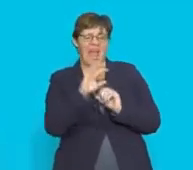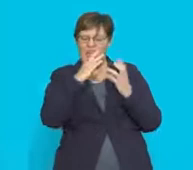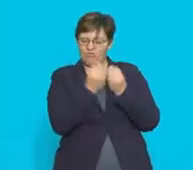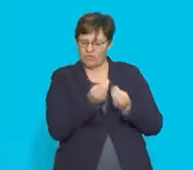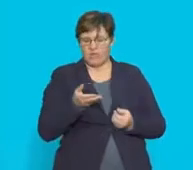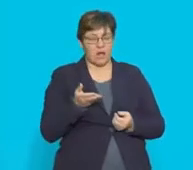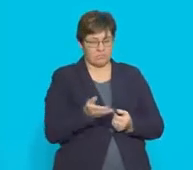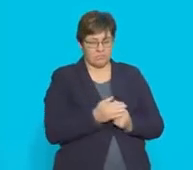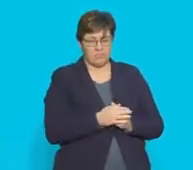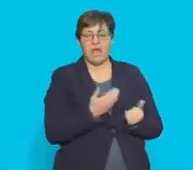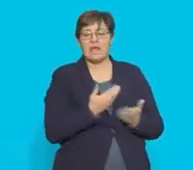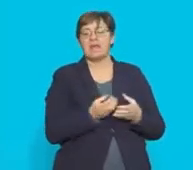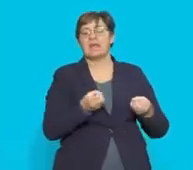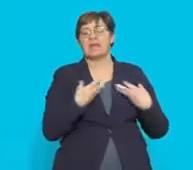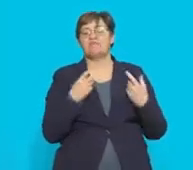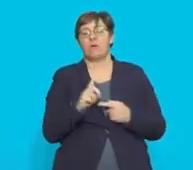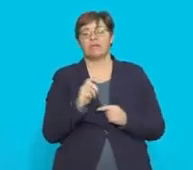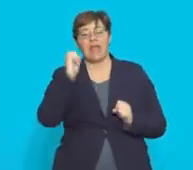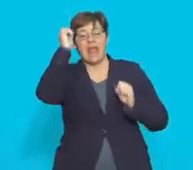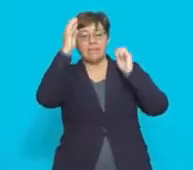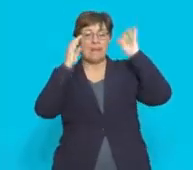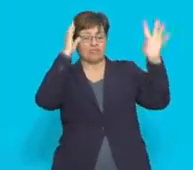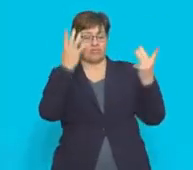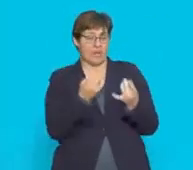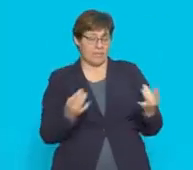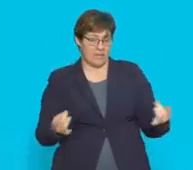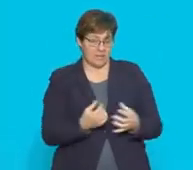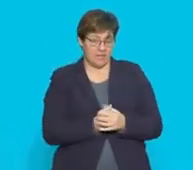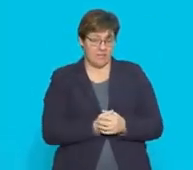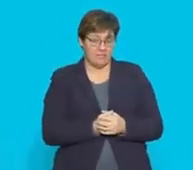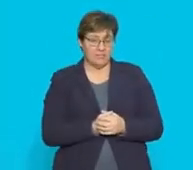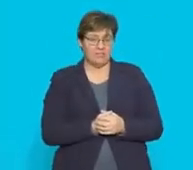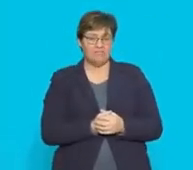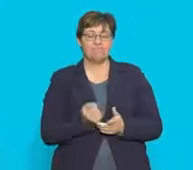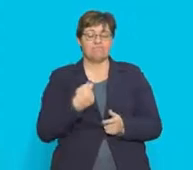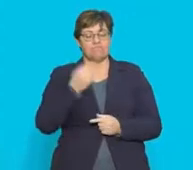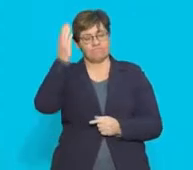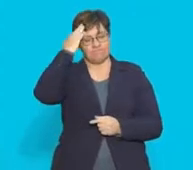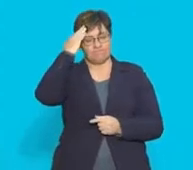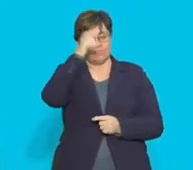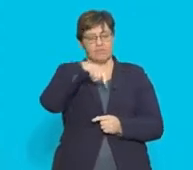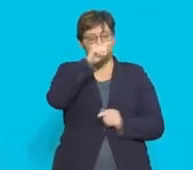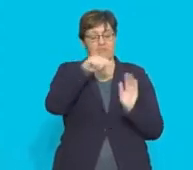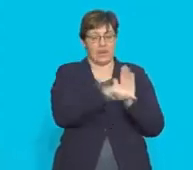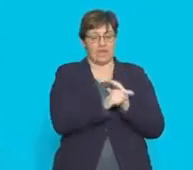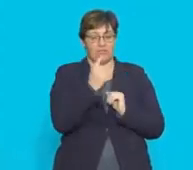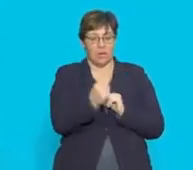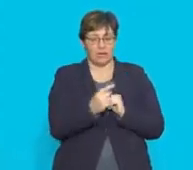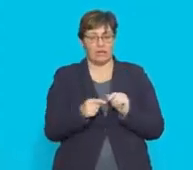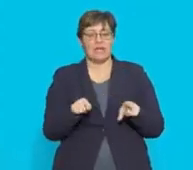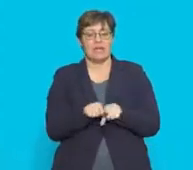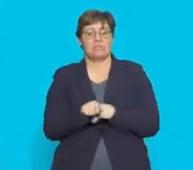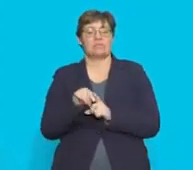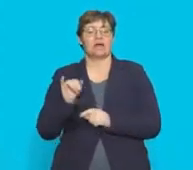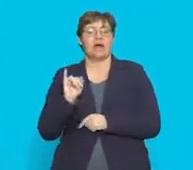everything exists, it gives us what we call imaginary numbers, right? Where we know that the square root of